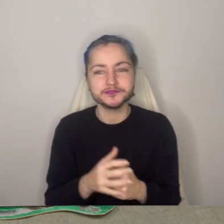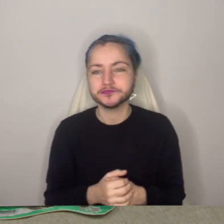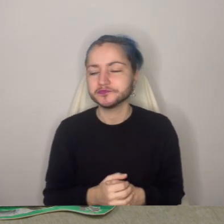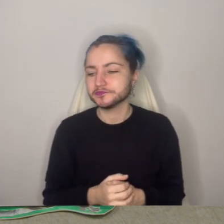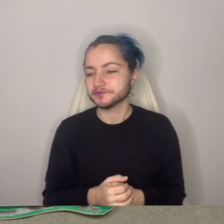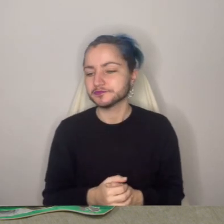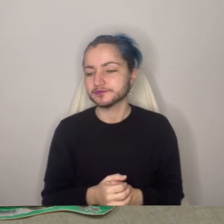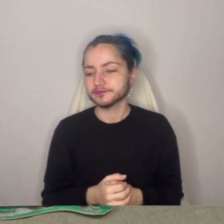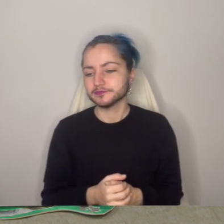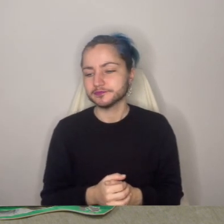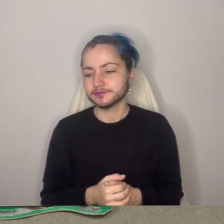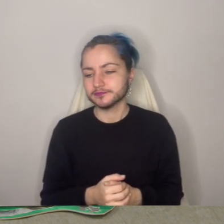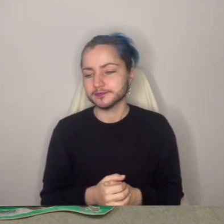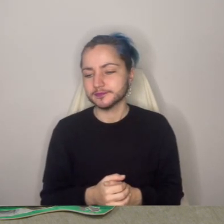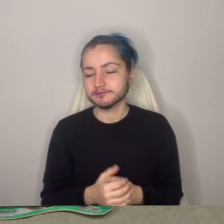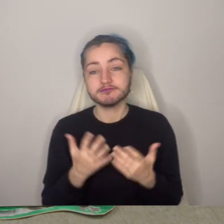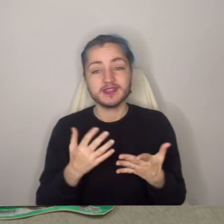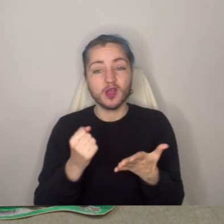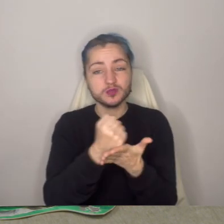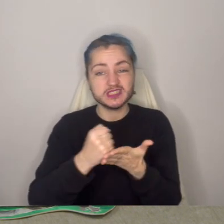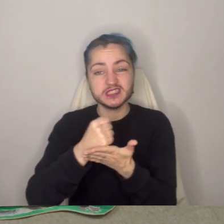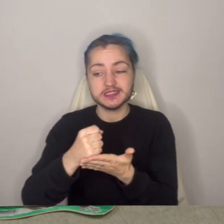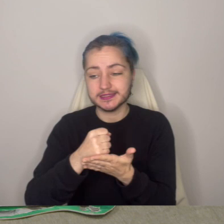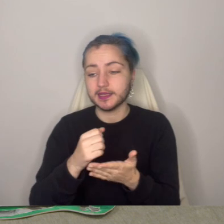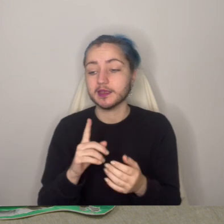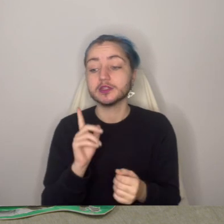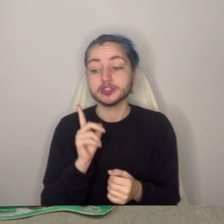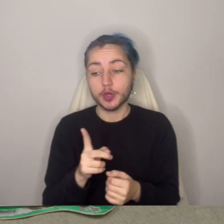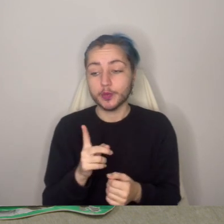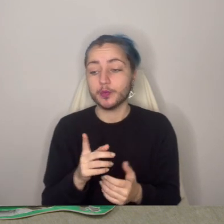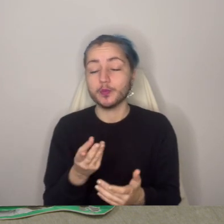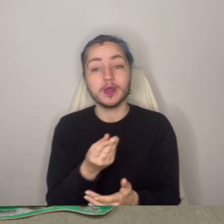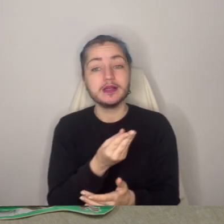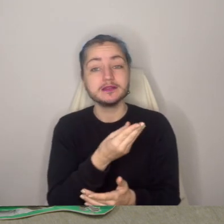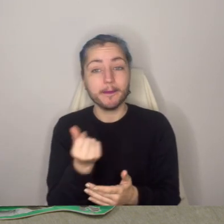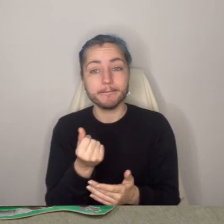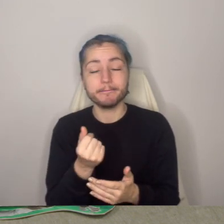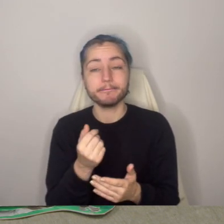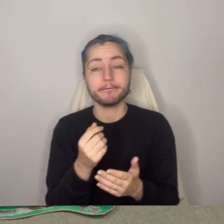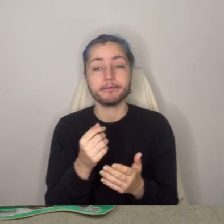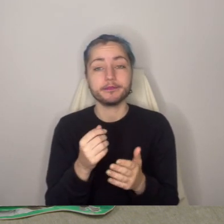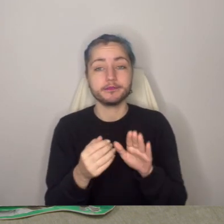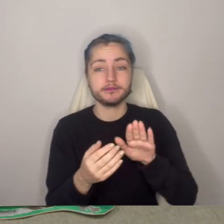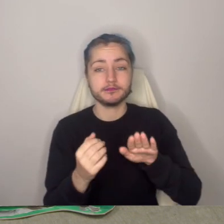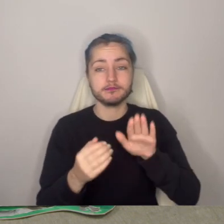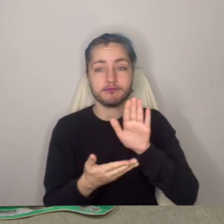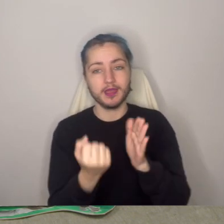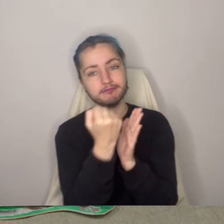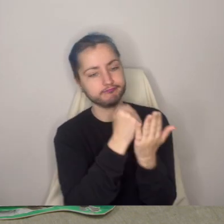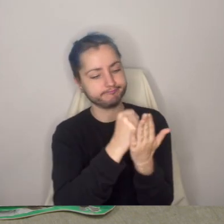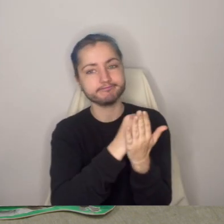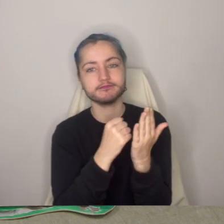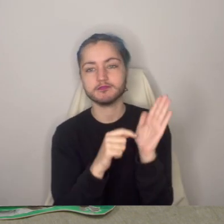So yeah, I'm just going to go in and start sticking this down. So with some of the pieces, I only stick down you only put some glue